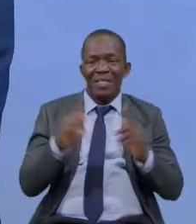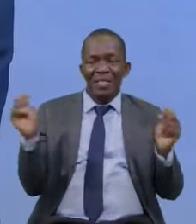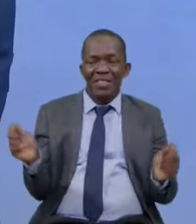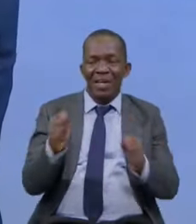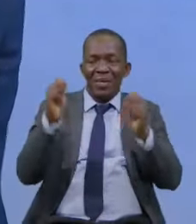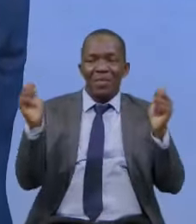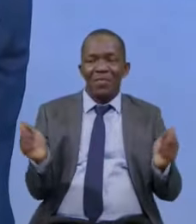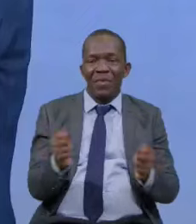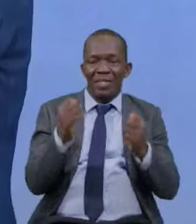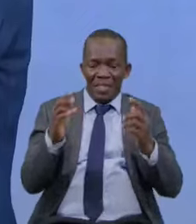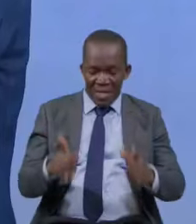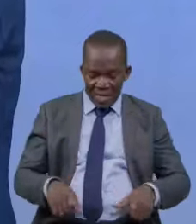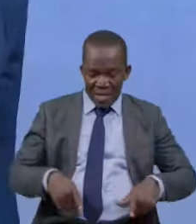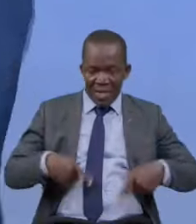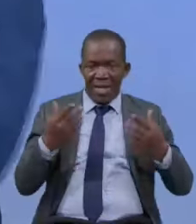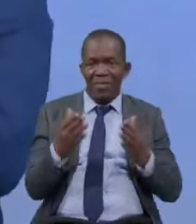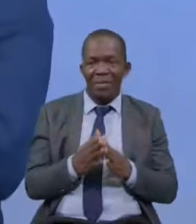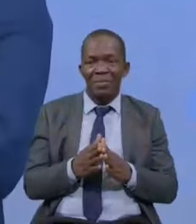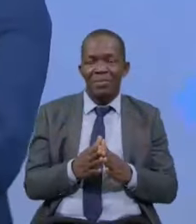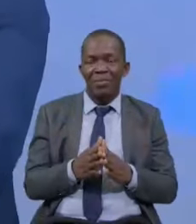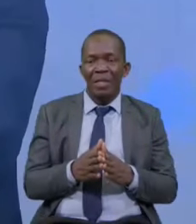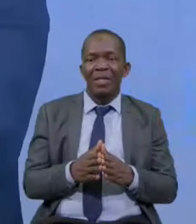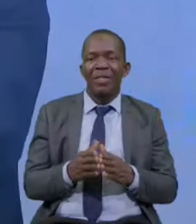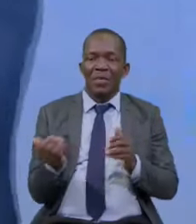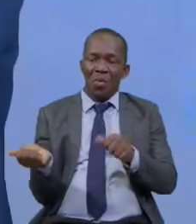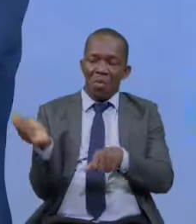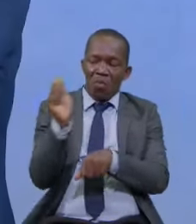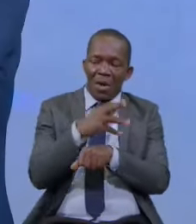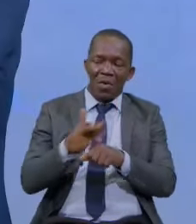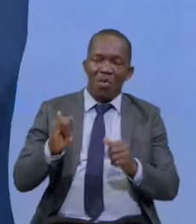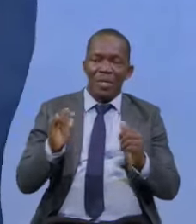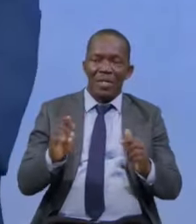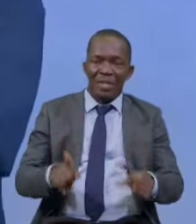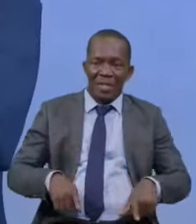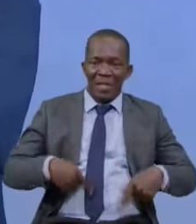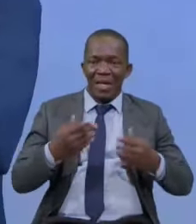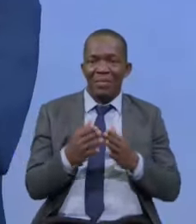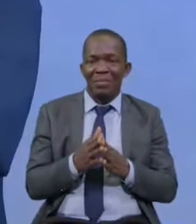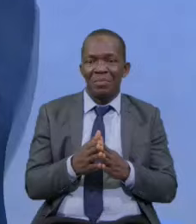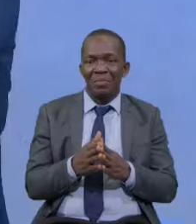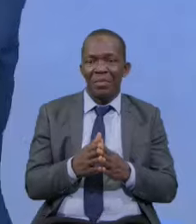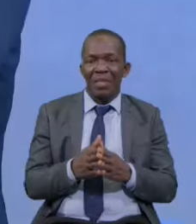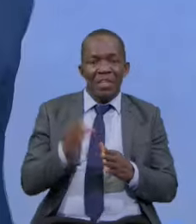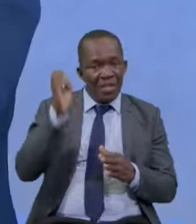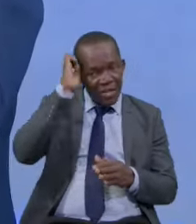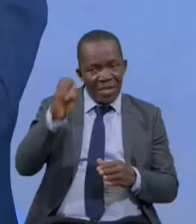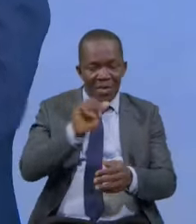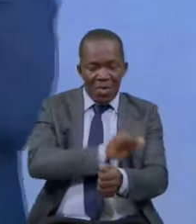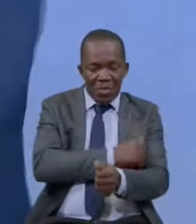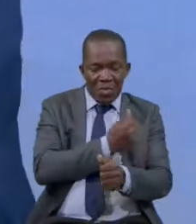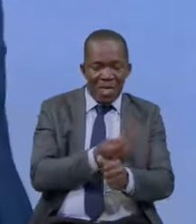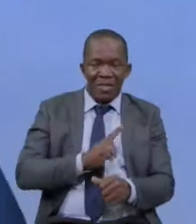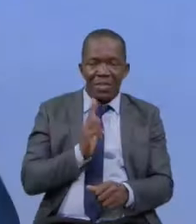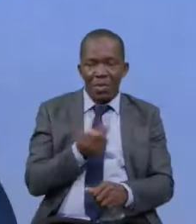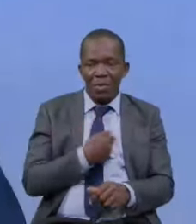He authorizes us to be like him. He authorizes us to do like him. He authorizes us